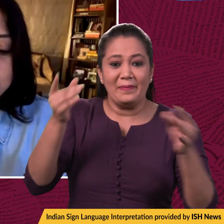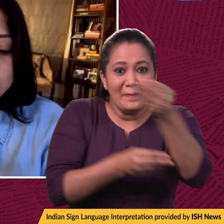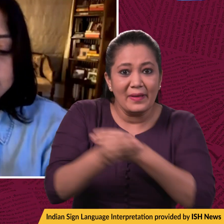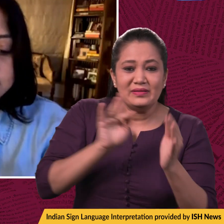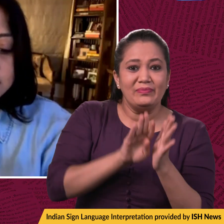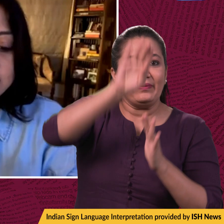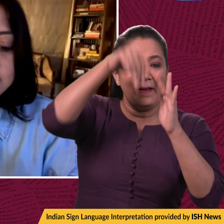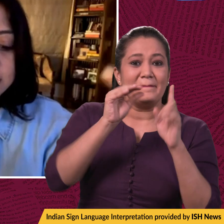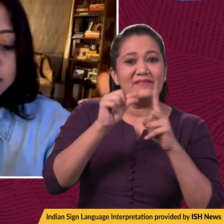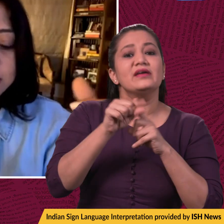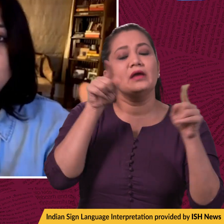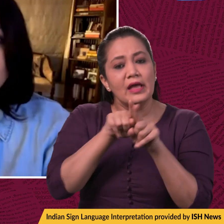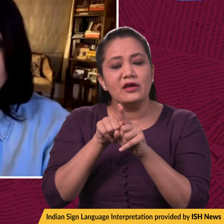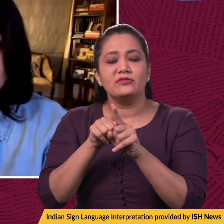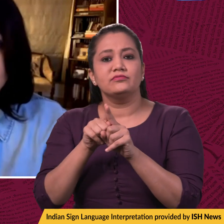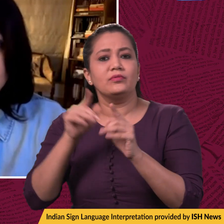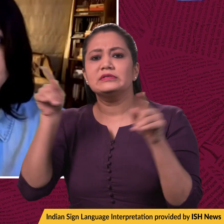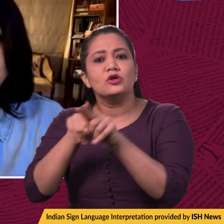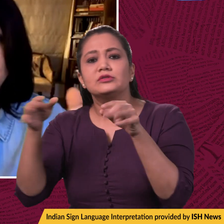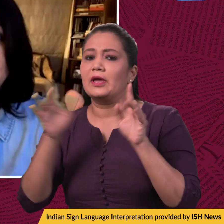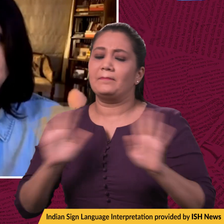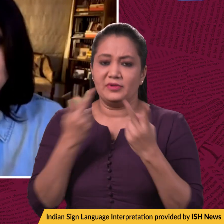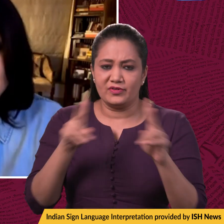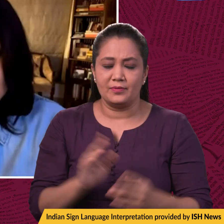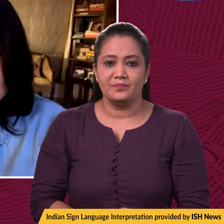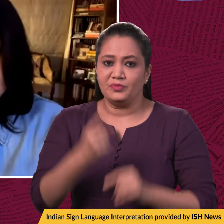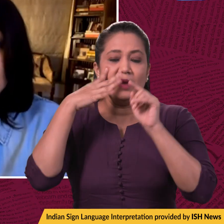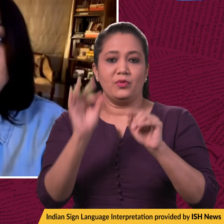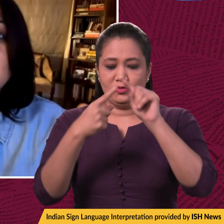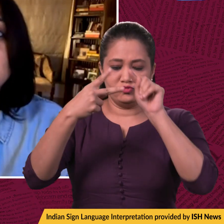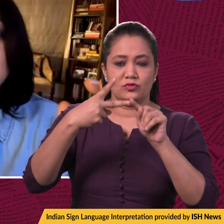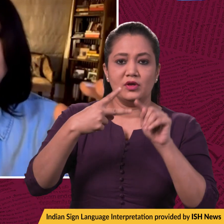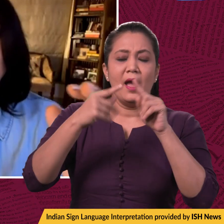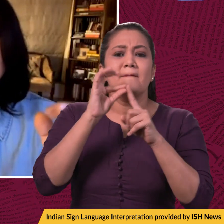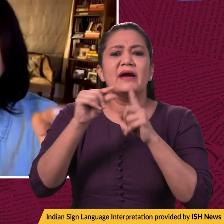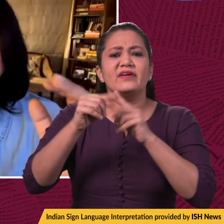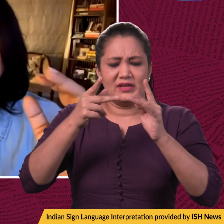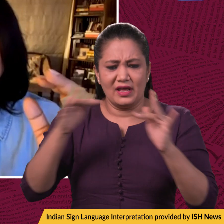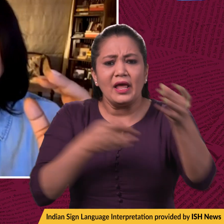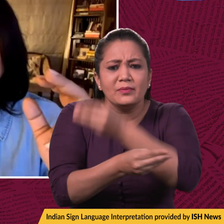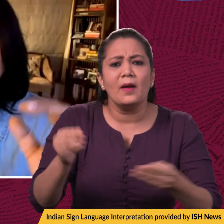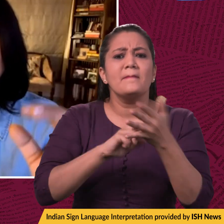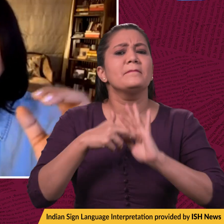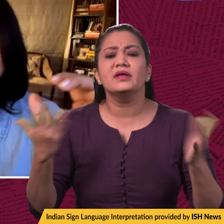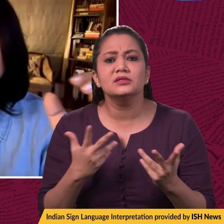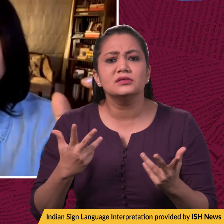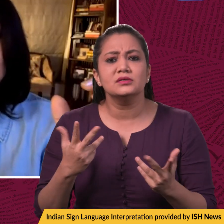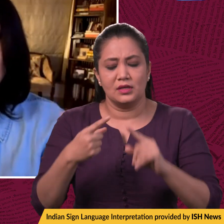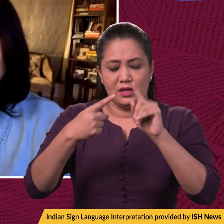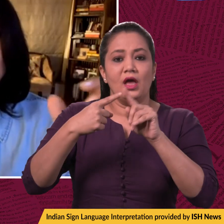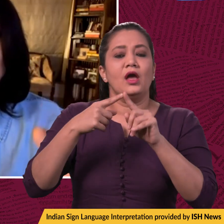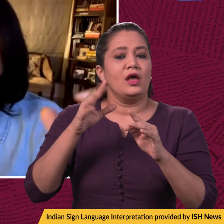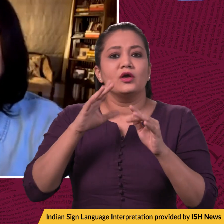private cryptocurrencies. Now, one assumes two things. One, by private cryptocurrencies, they mean cryptocurrencies that